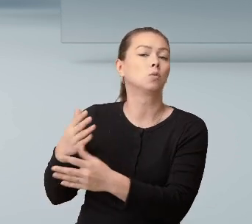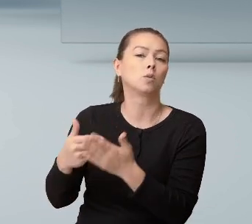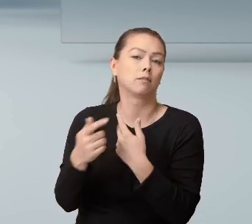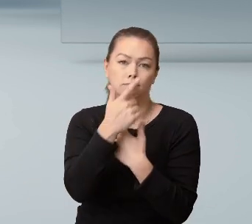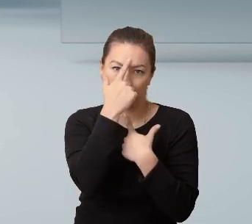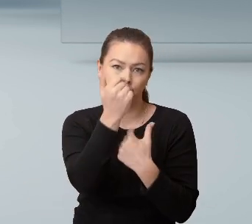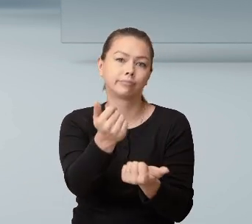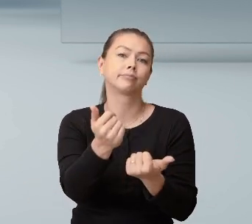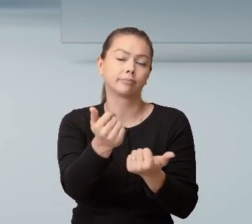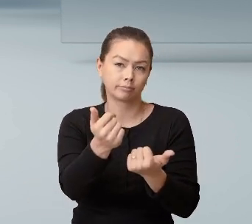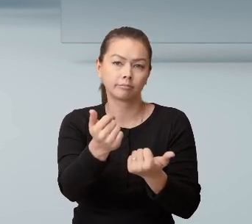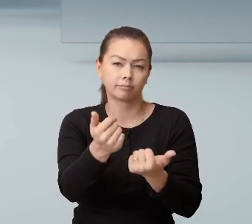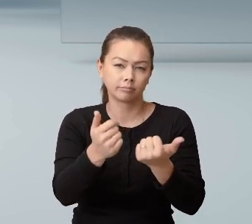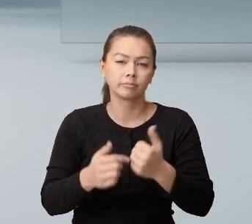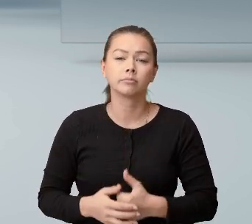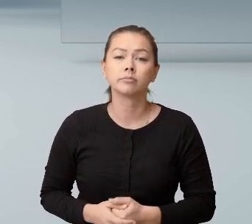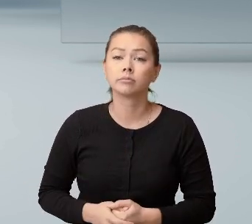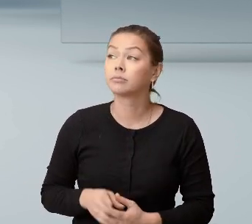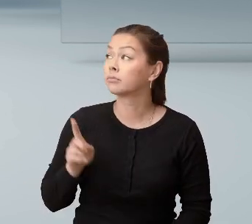you decide.